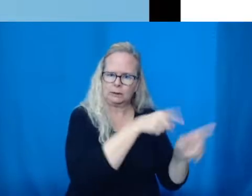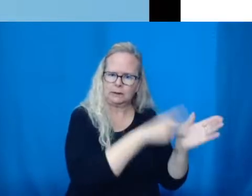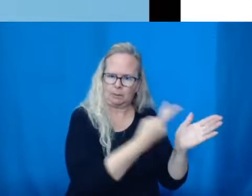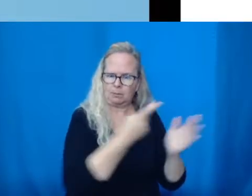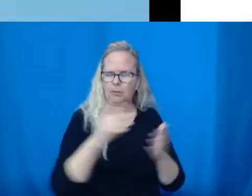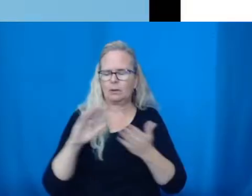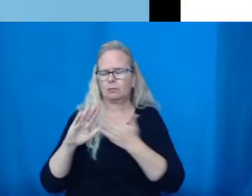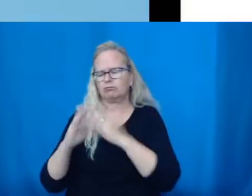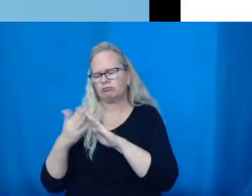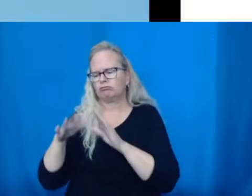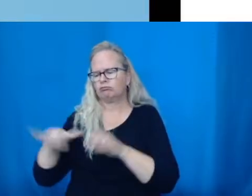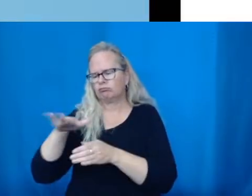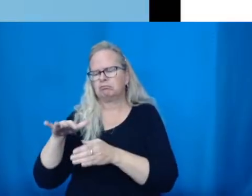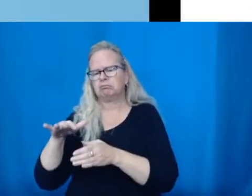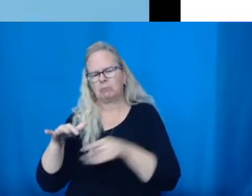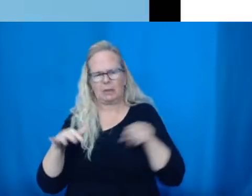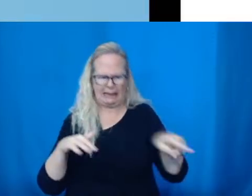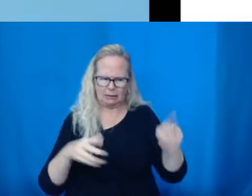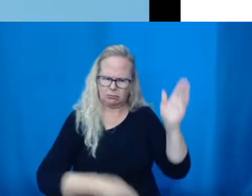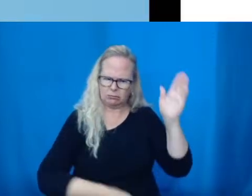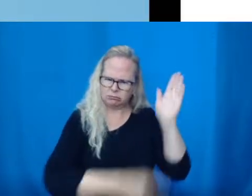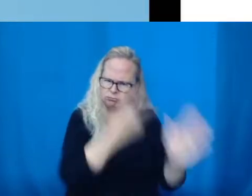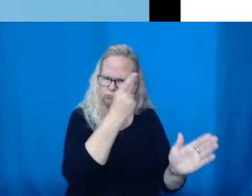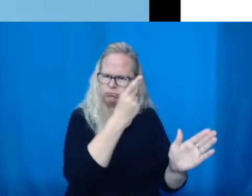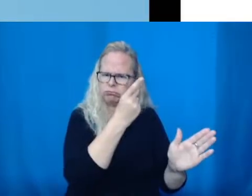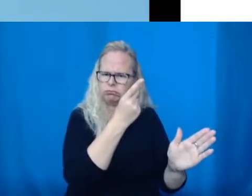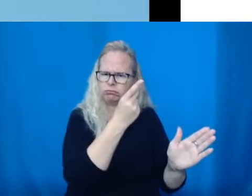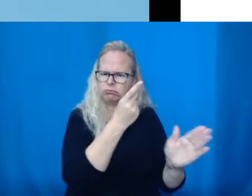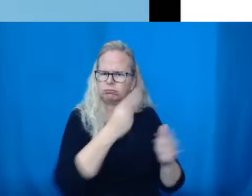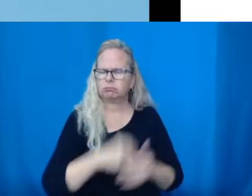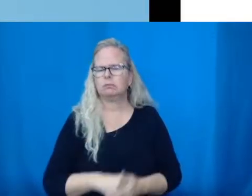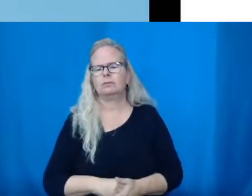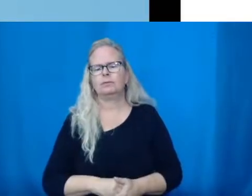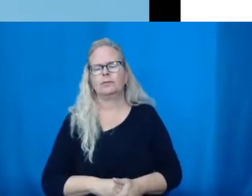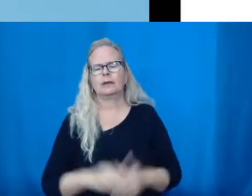is a problem and manage this. It's really,